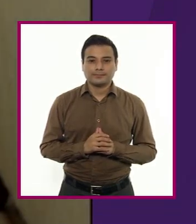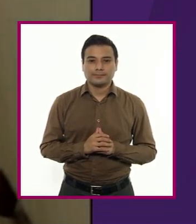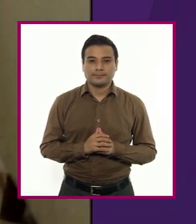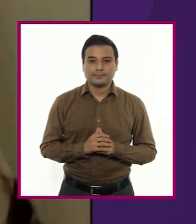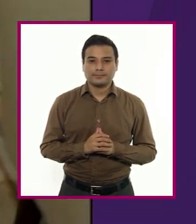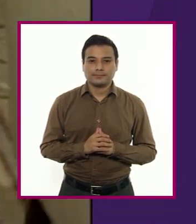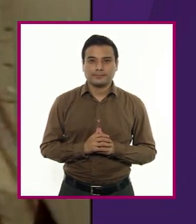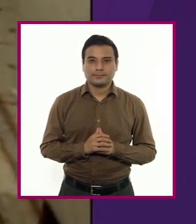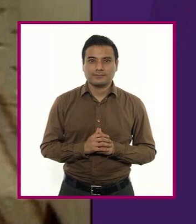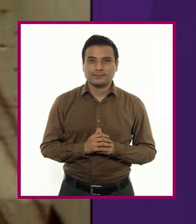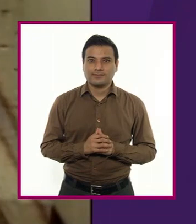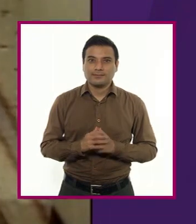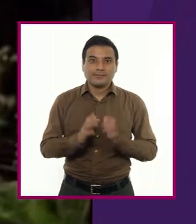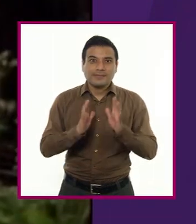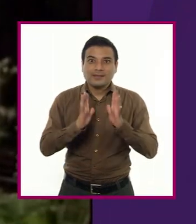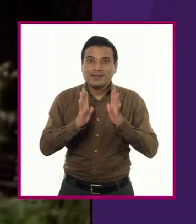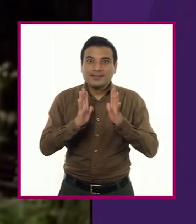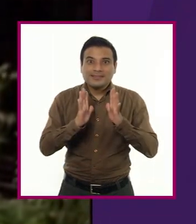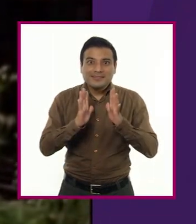Great.